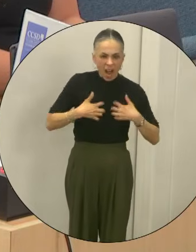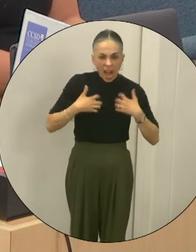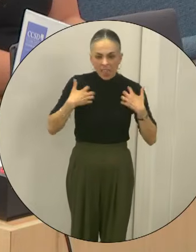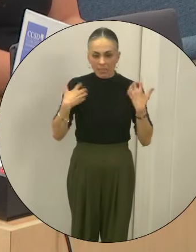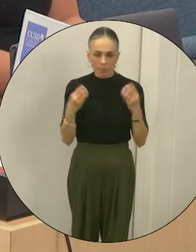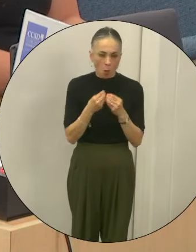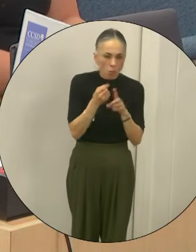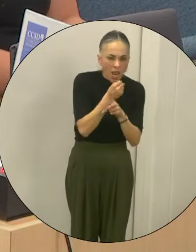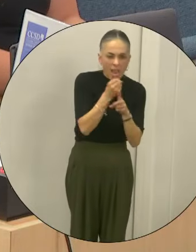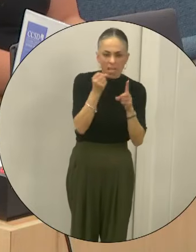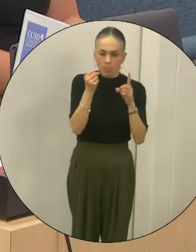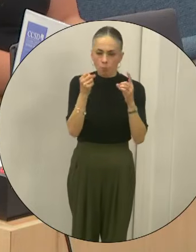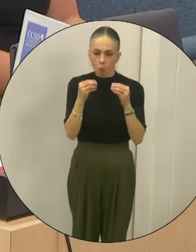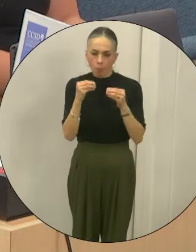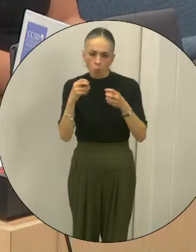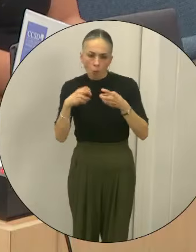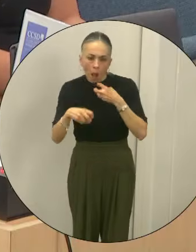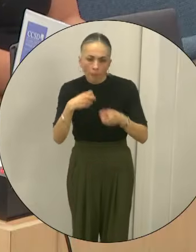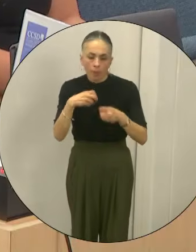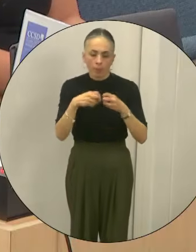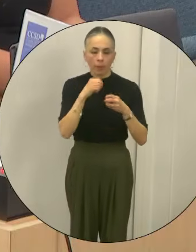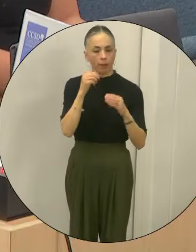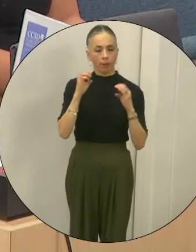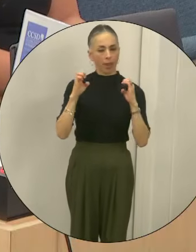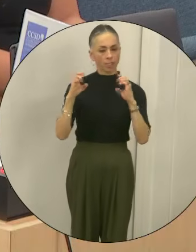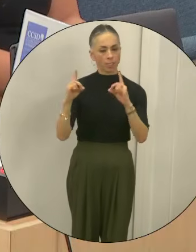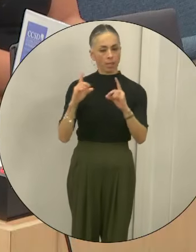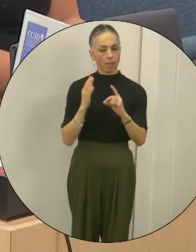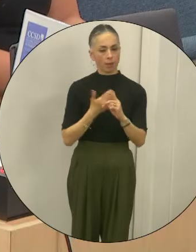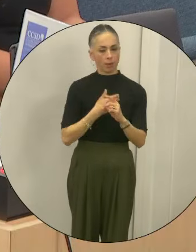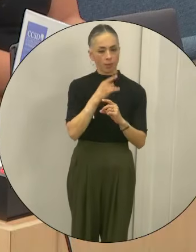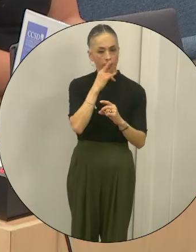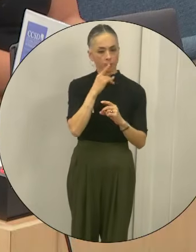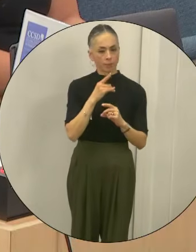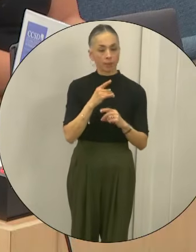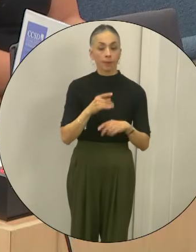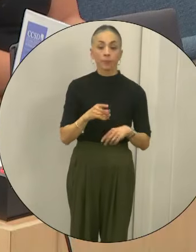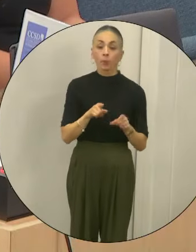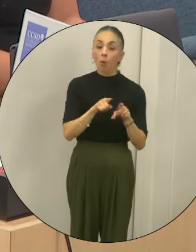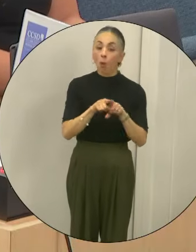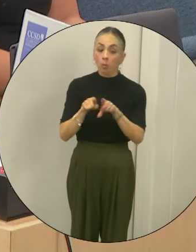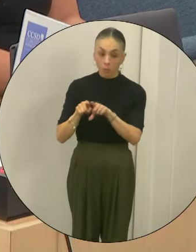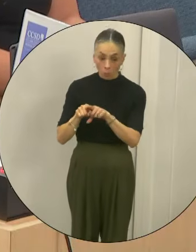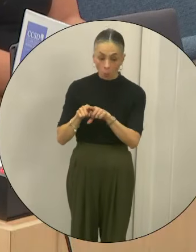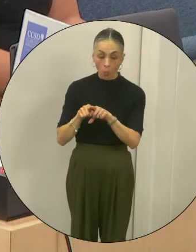problems instead of educating our kids. And also